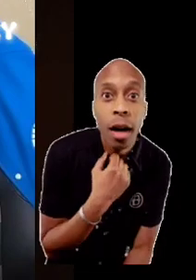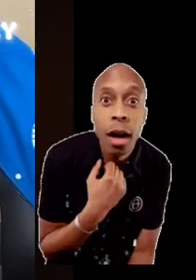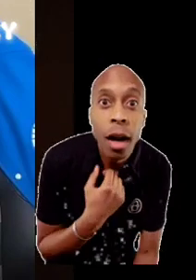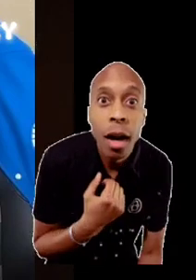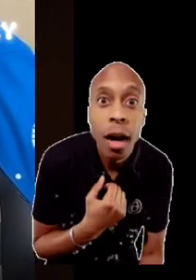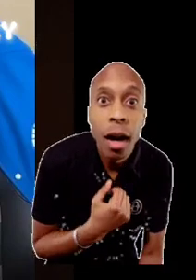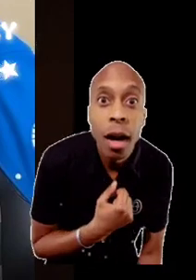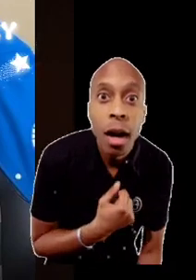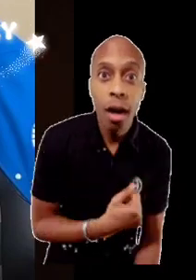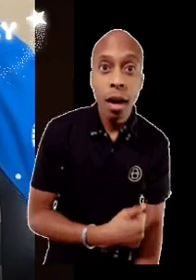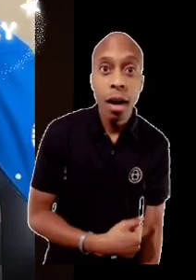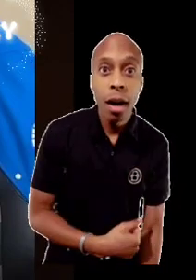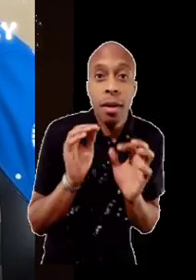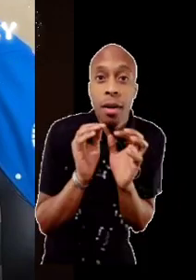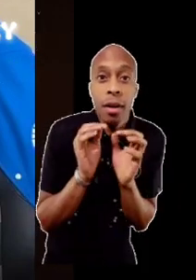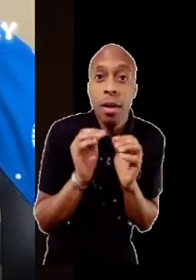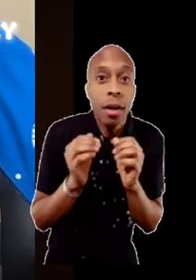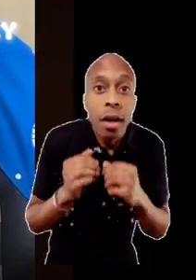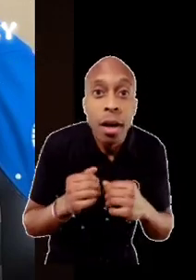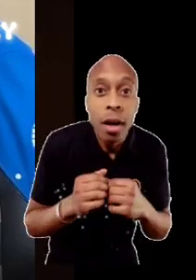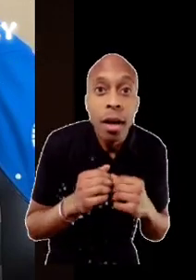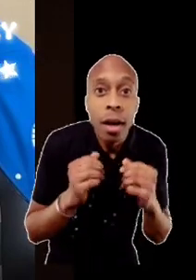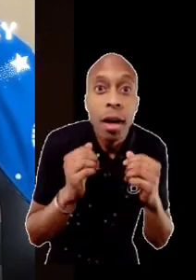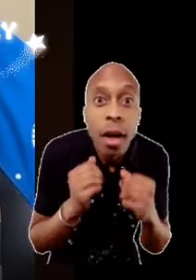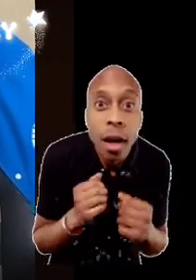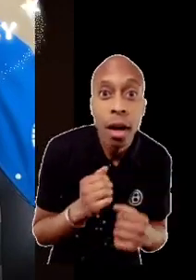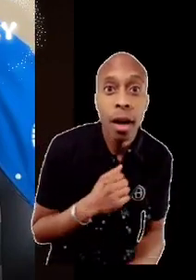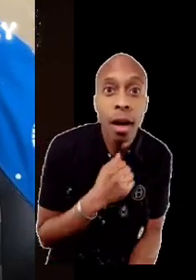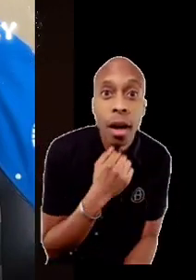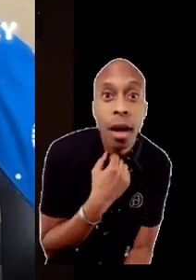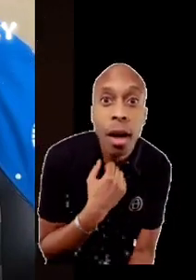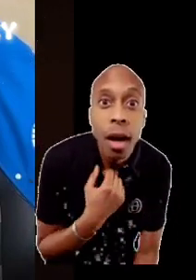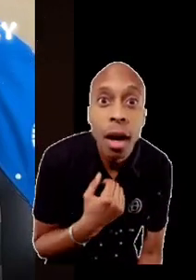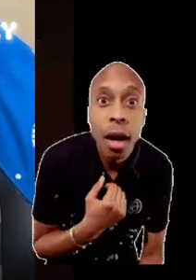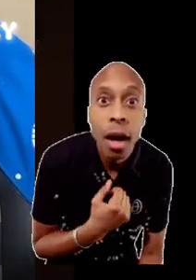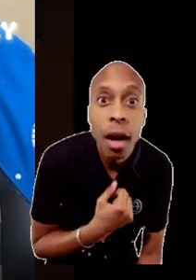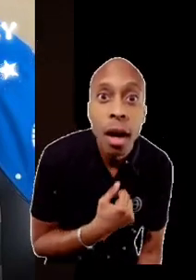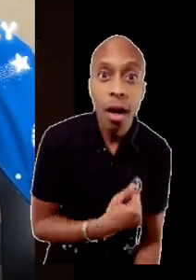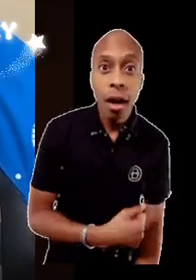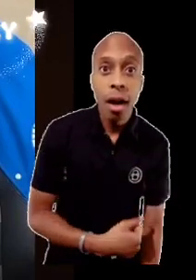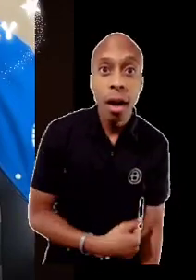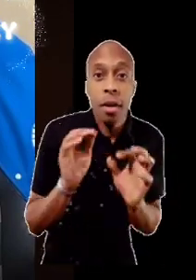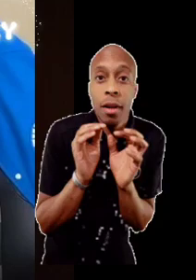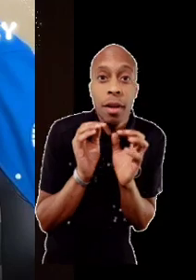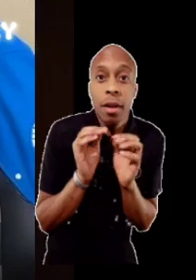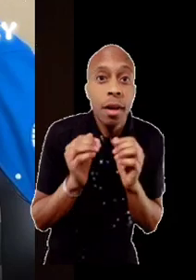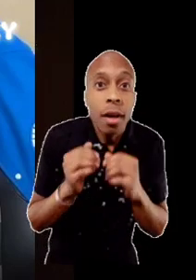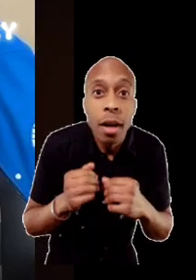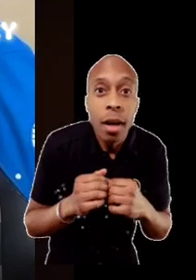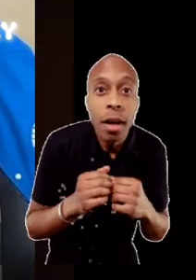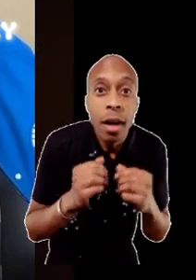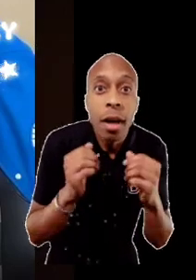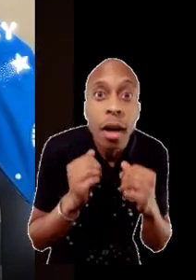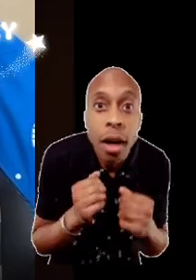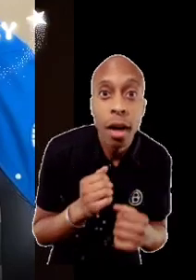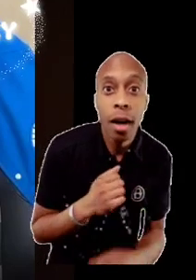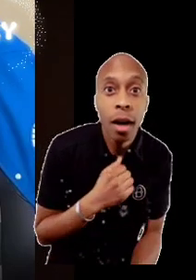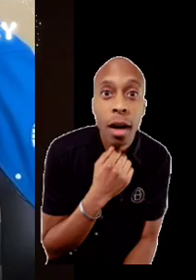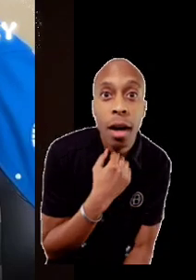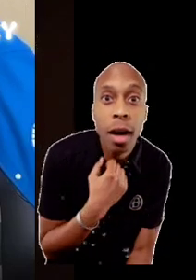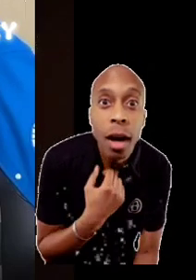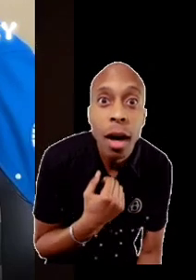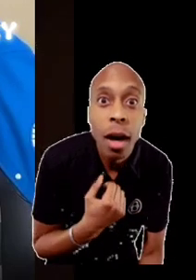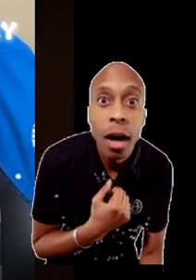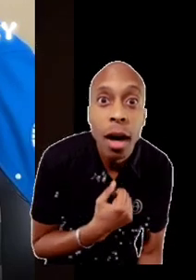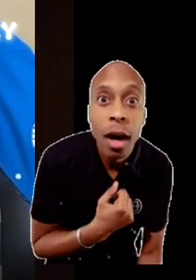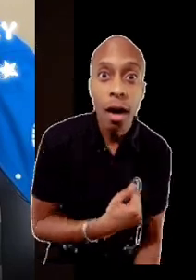Lord allow you to do that. You don't want back down people. So they can be foolish like you in the spirit.